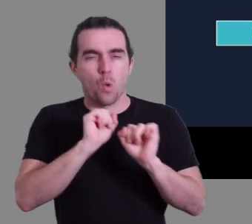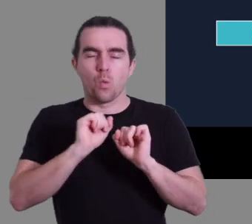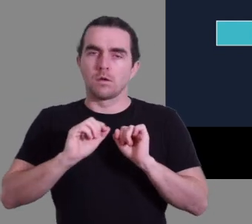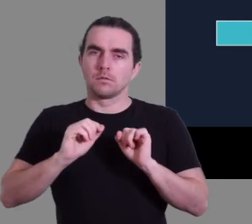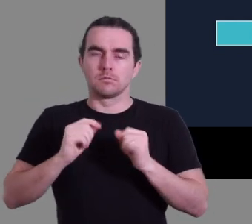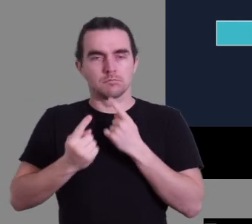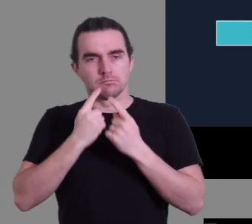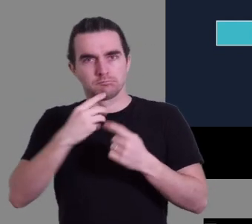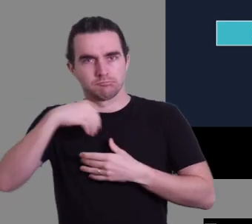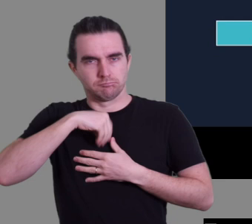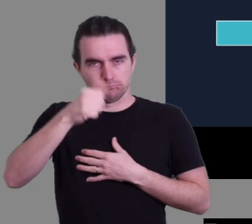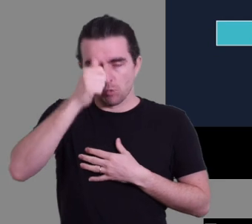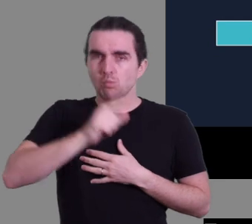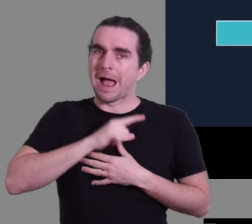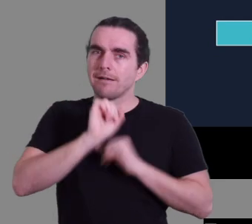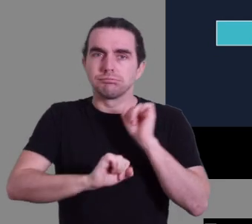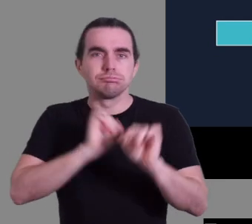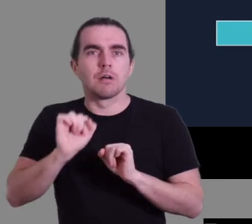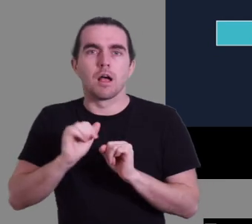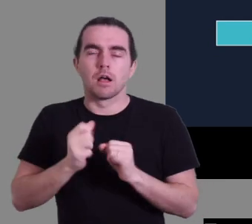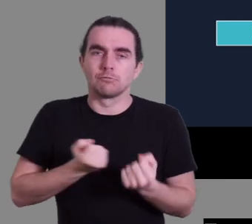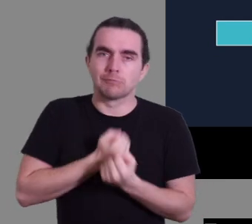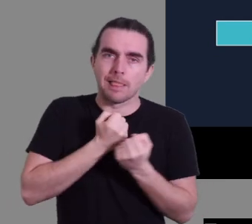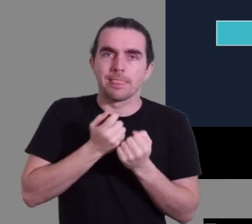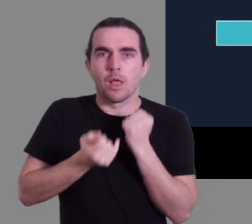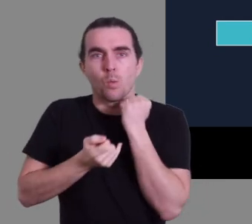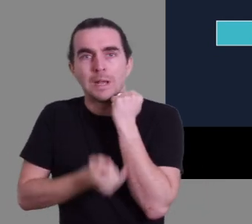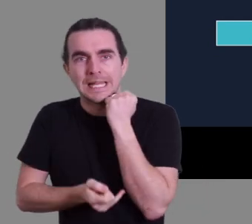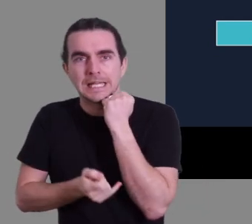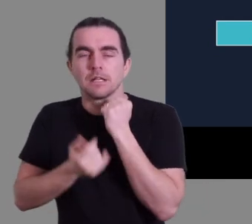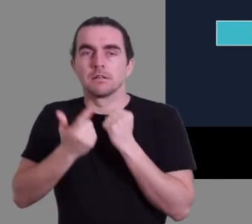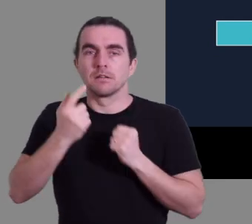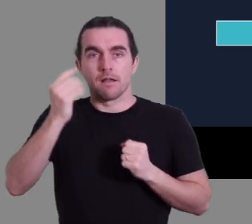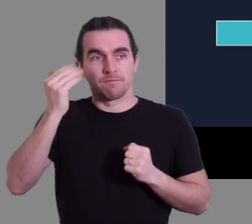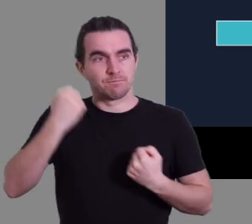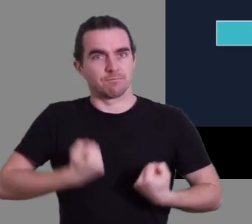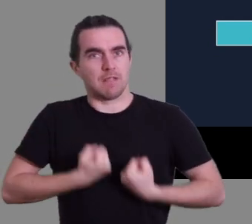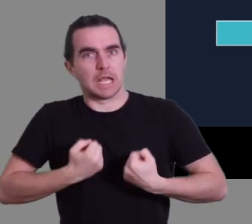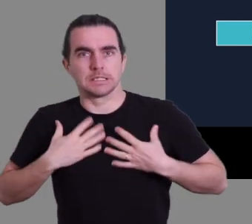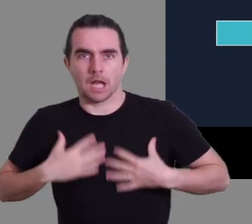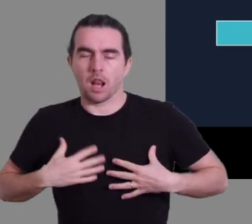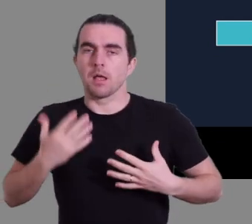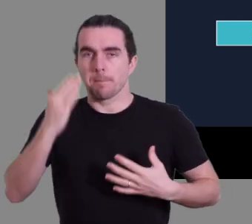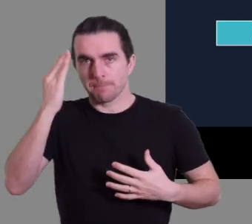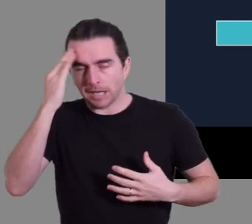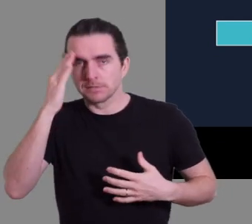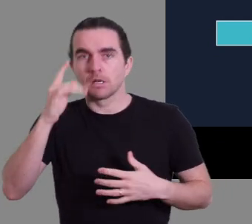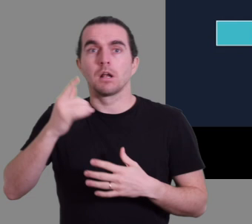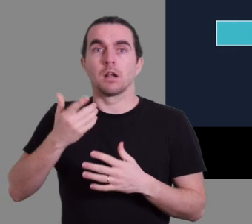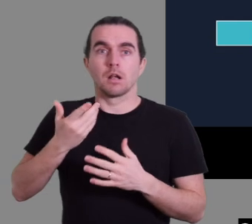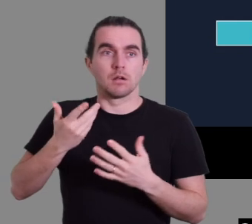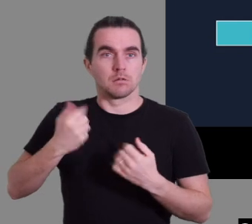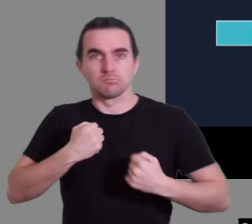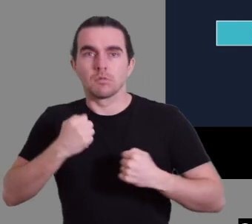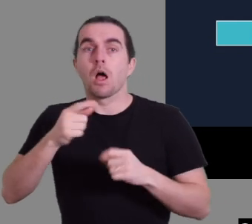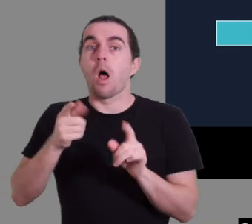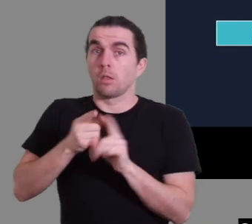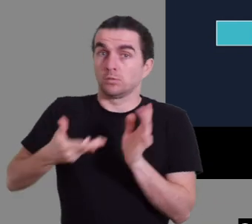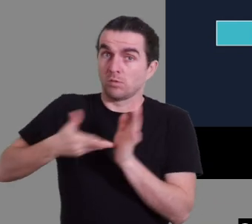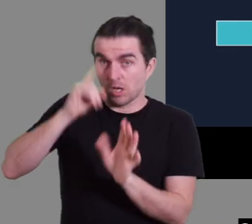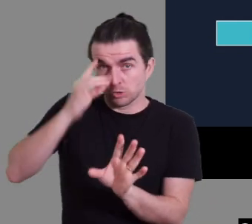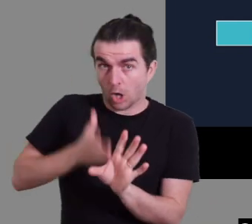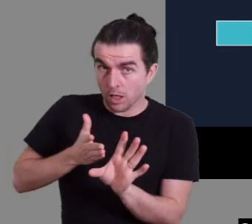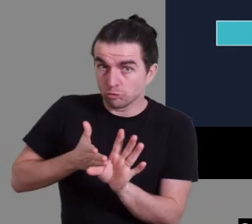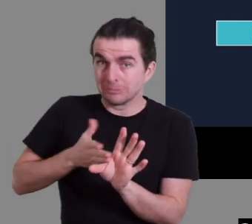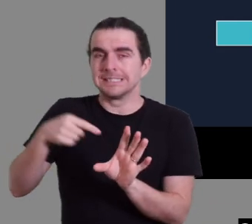own context. Everybody has different strengths and weaknesses, physical, mental, technical strengths, obviously, psychological. So